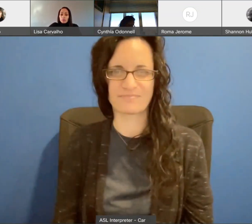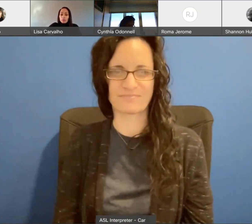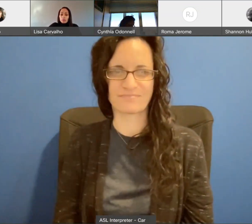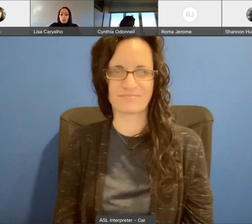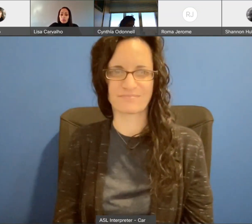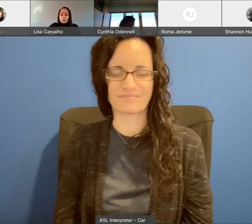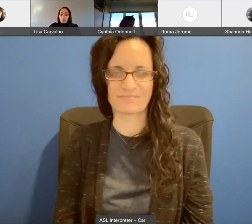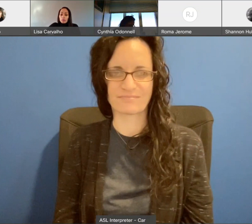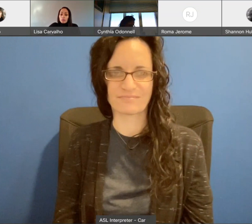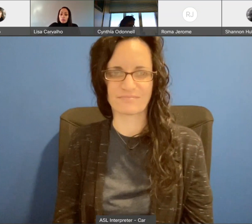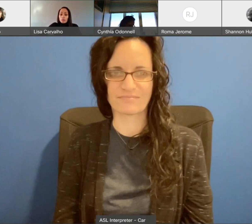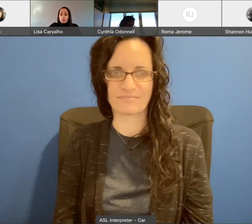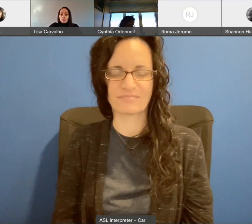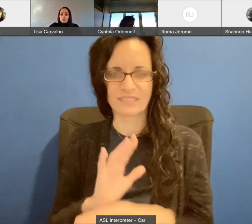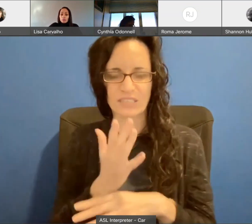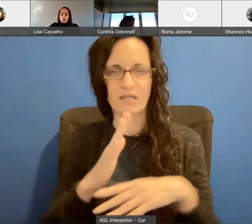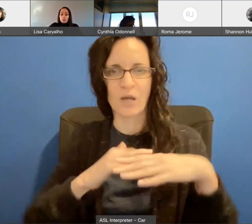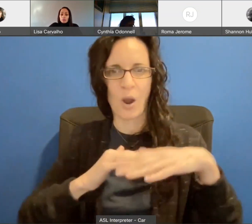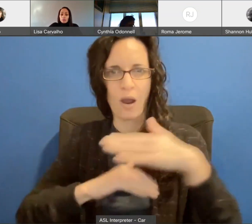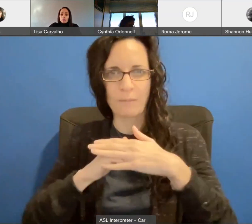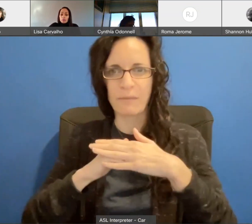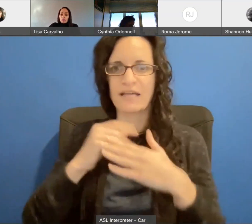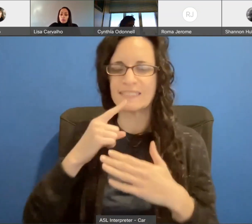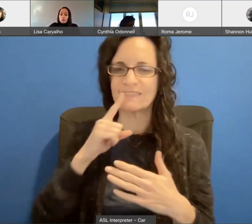Share, optimize for text and images.